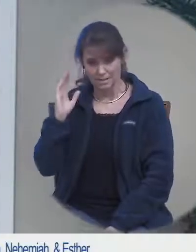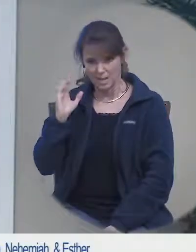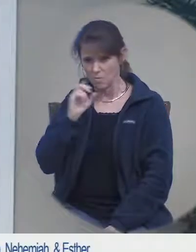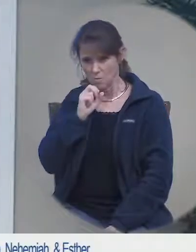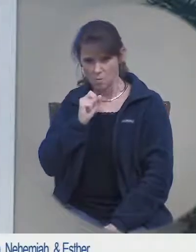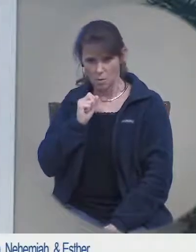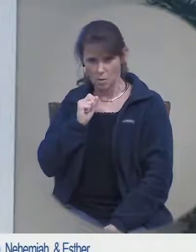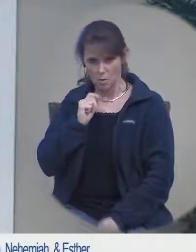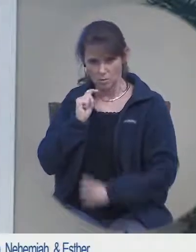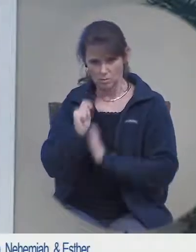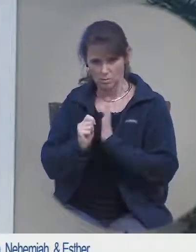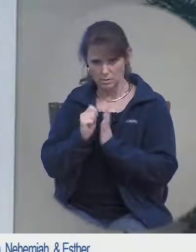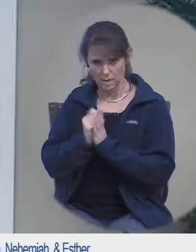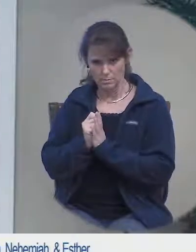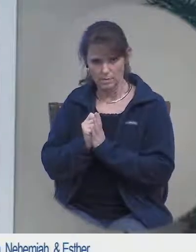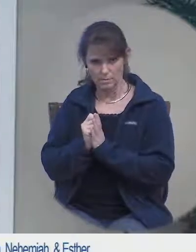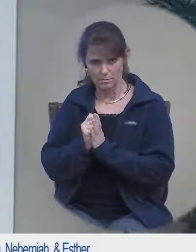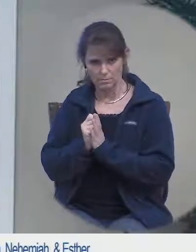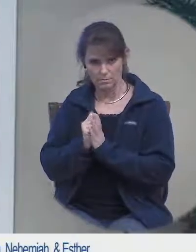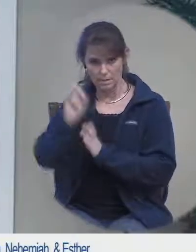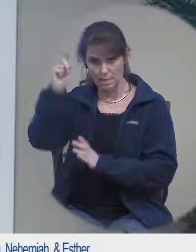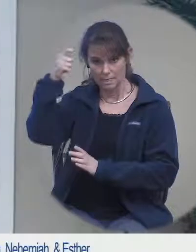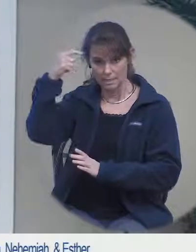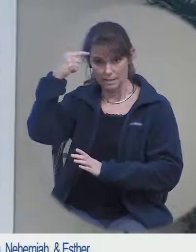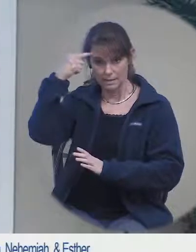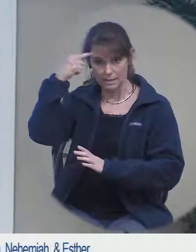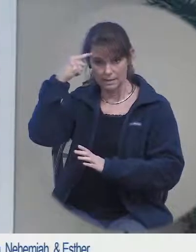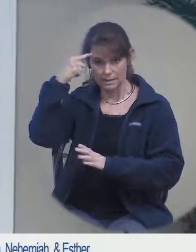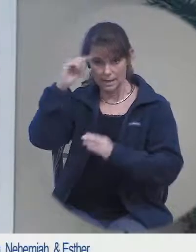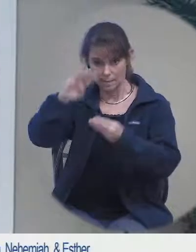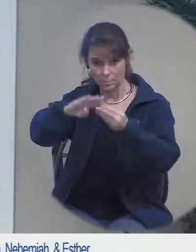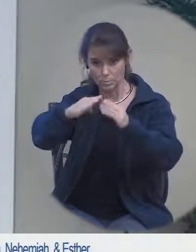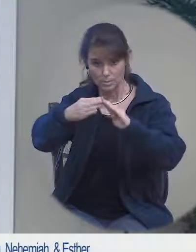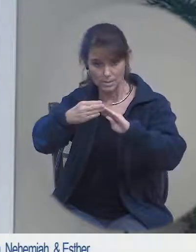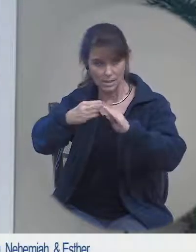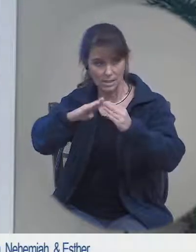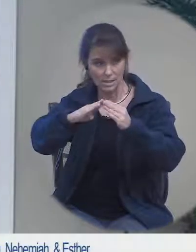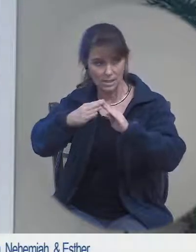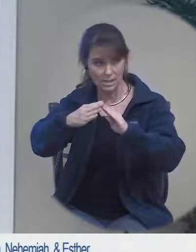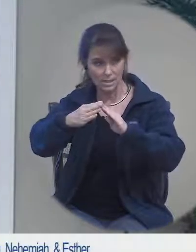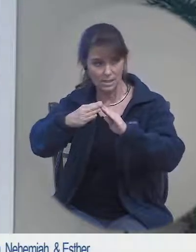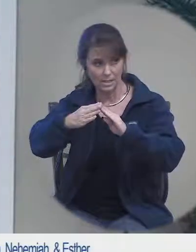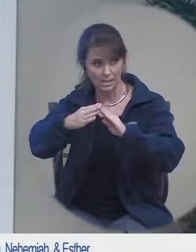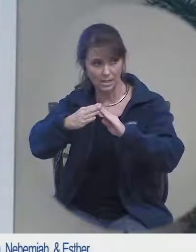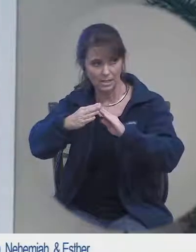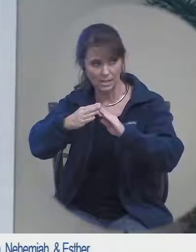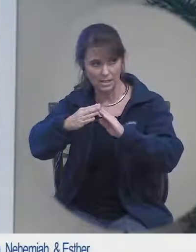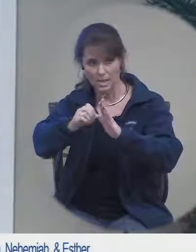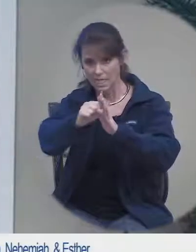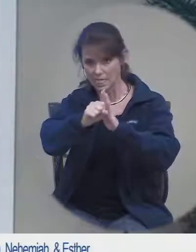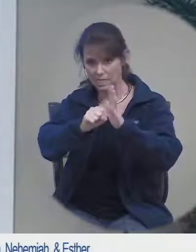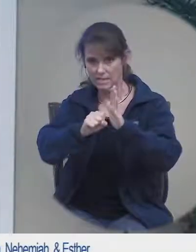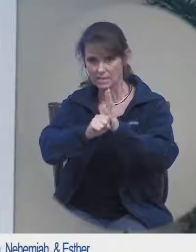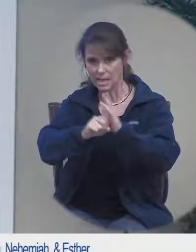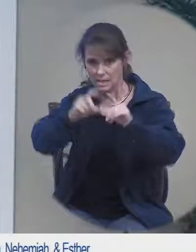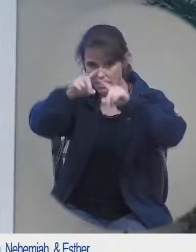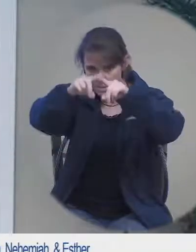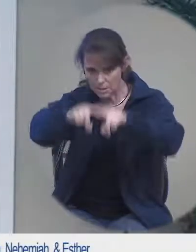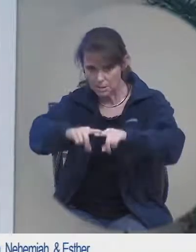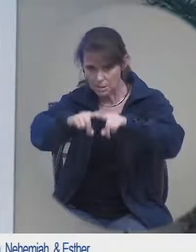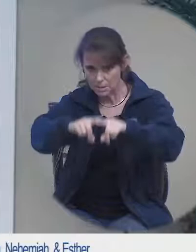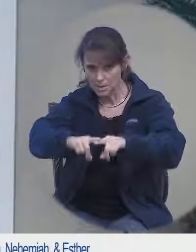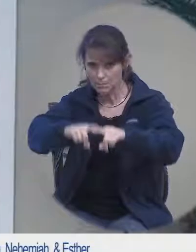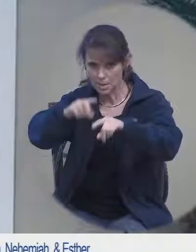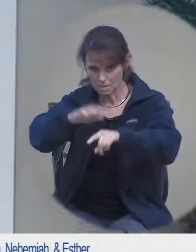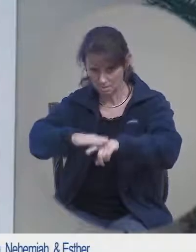the capital city, really, the state depended on that. The state depended upon the strength of the capital city. So